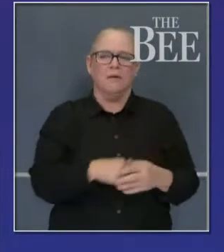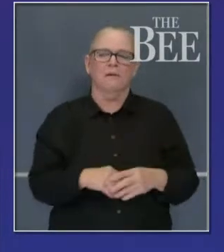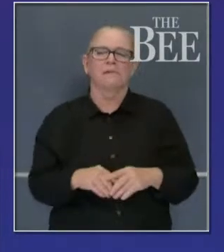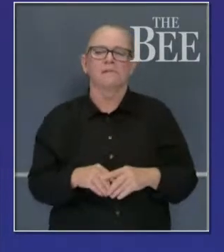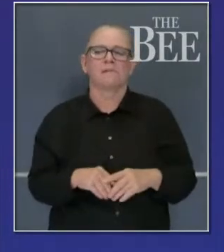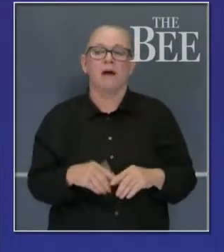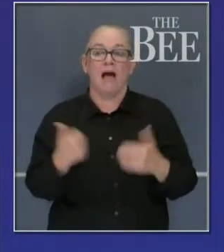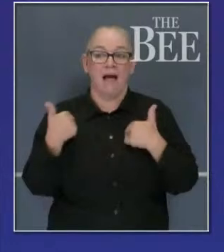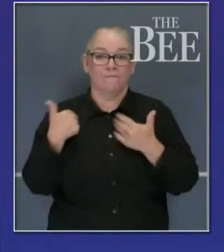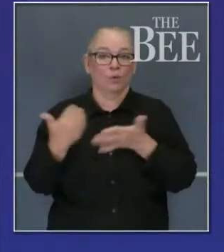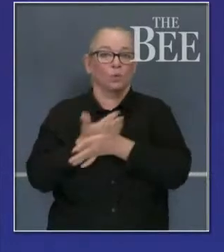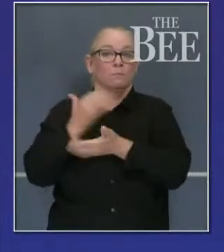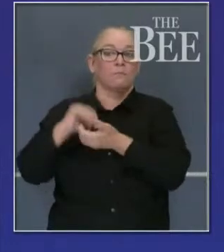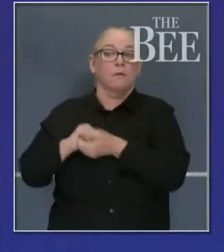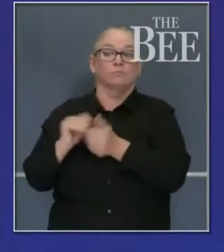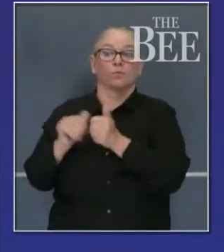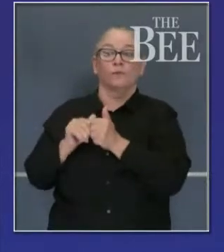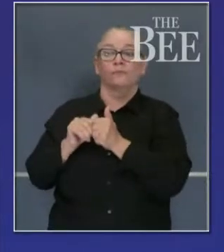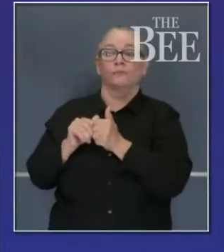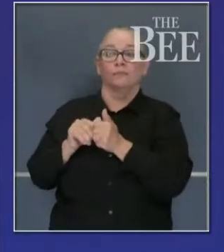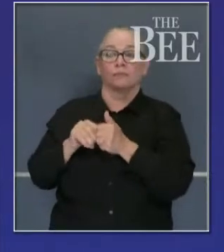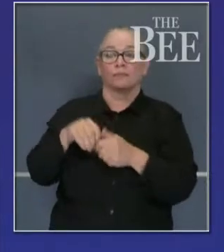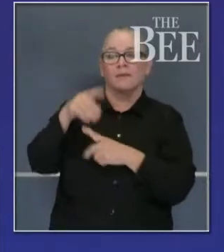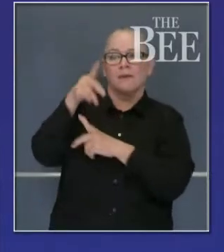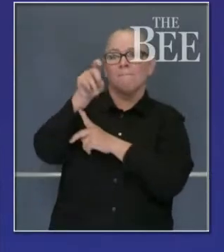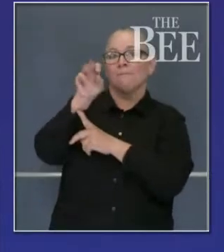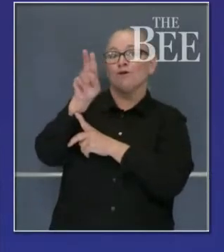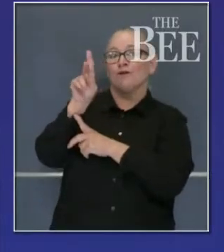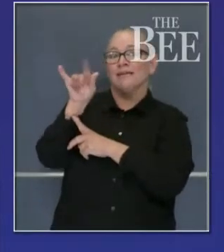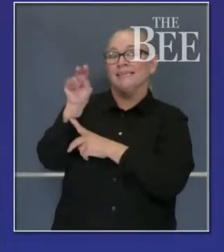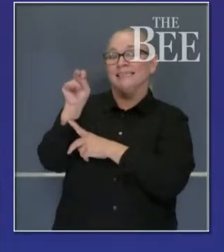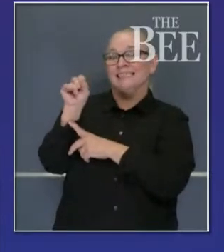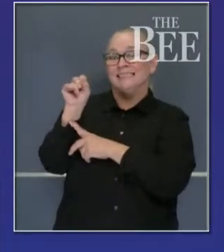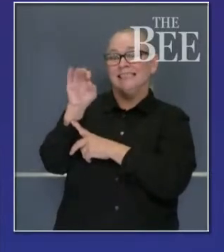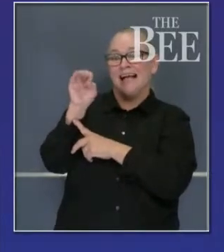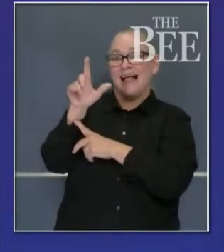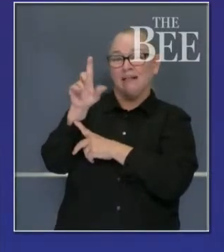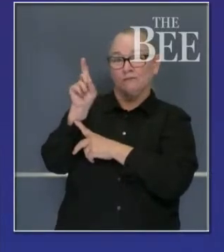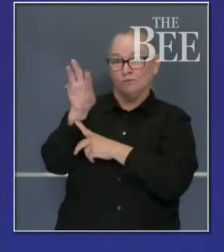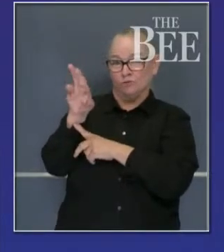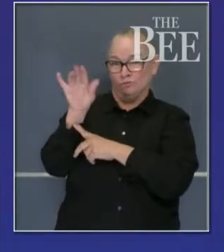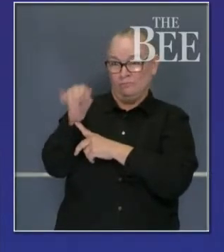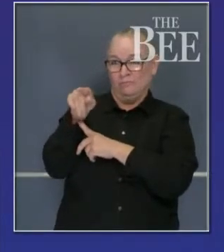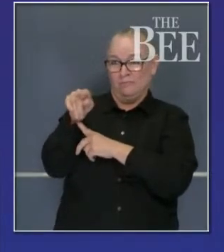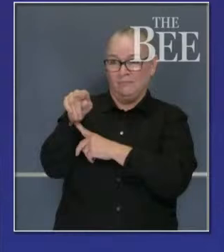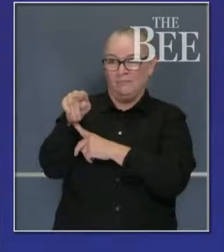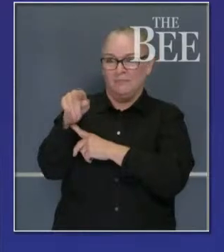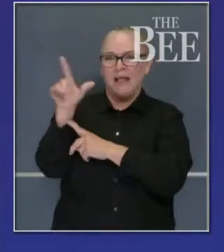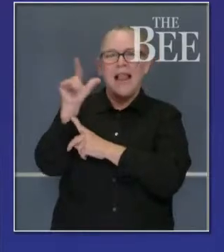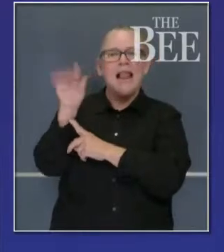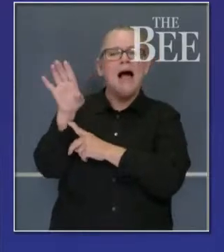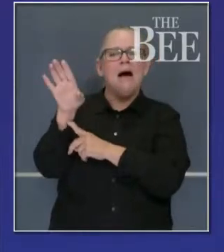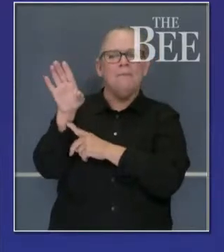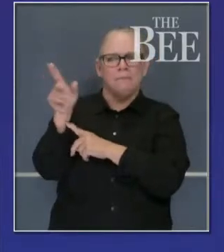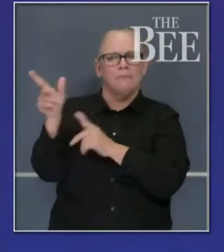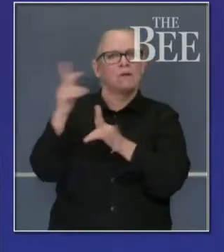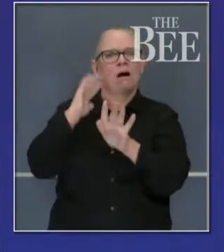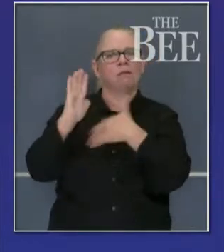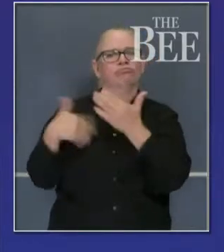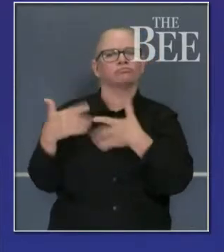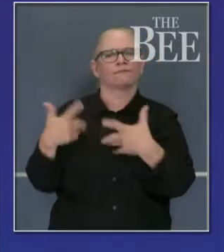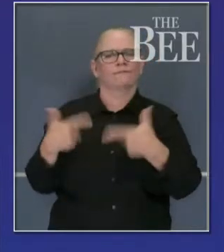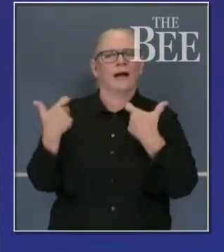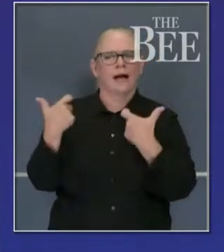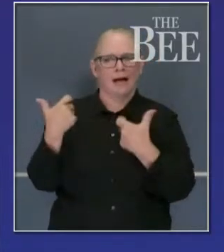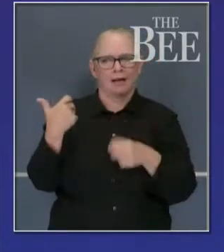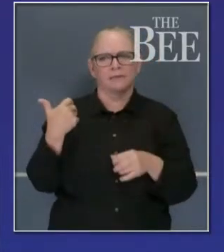partnership to come into shape, where we will substantially start to increase the total number of daily tests. We're not backing off